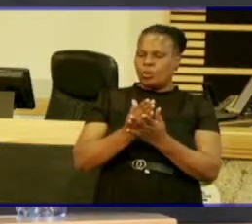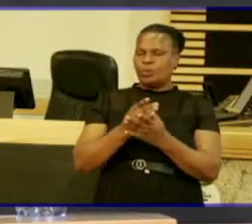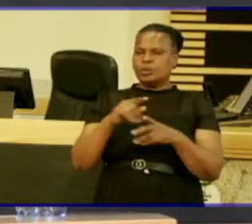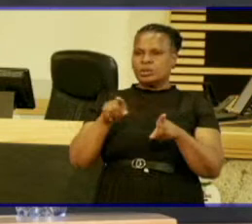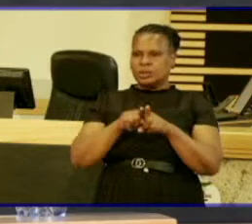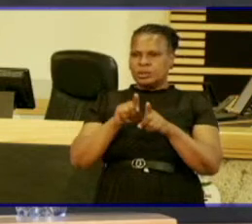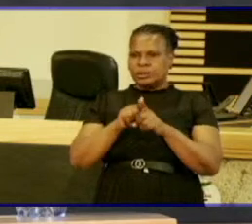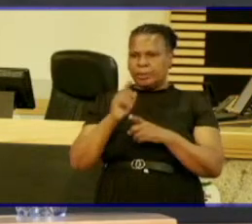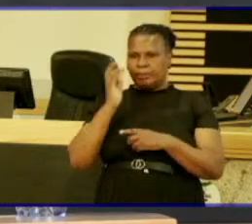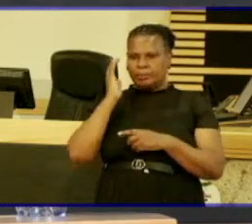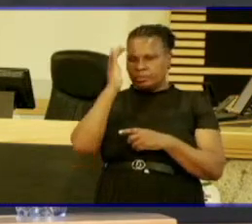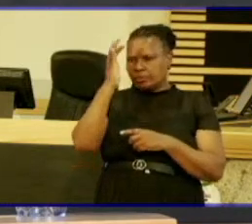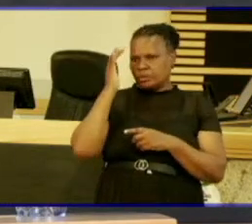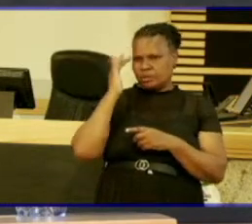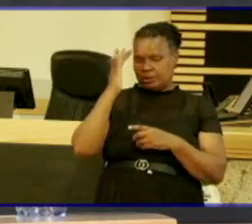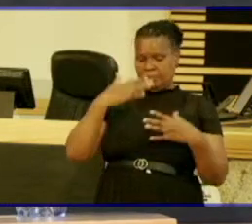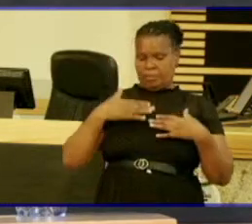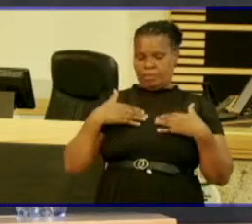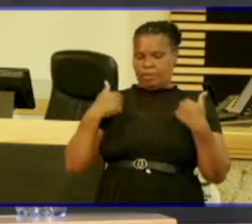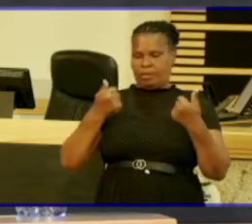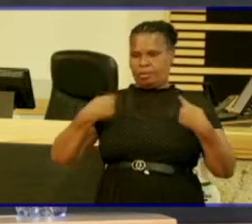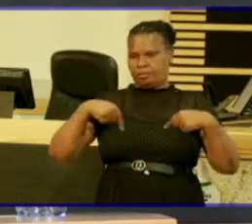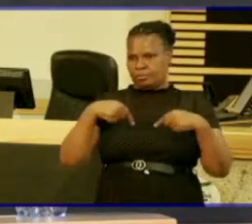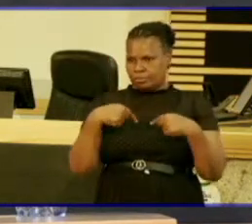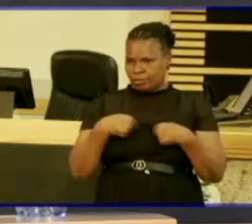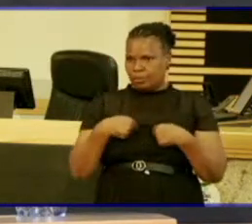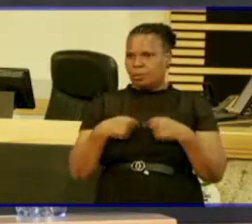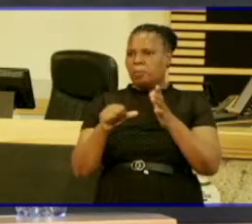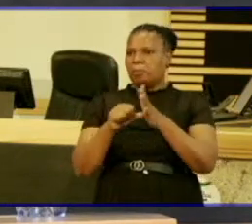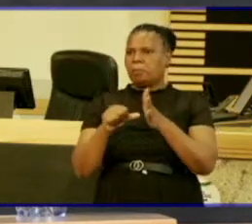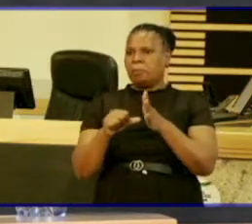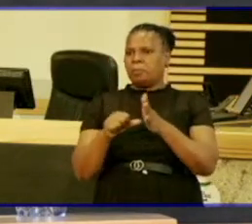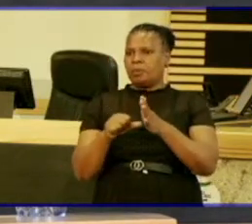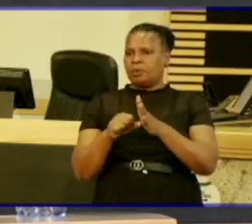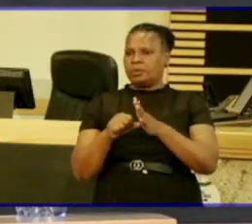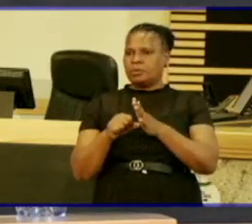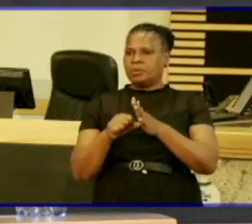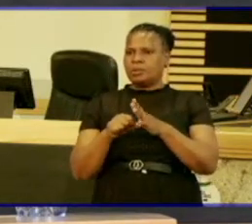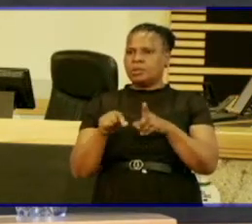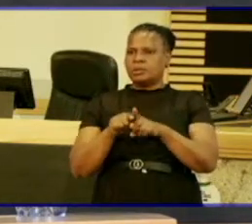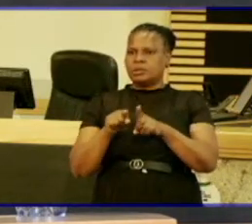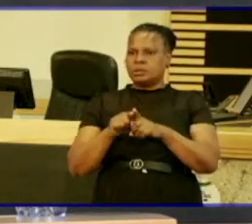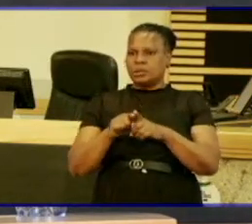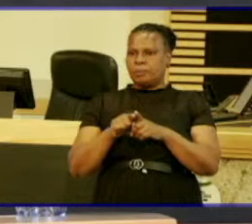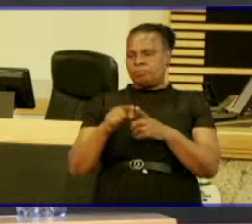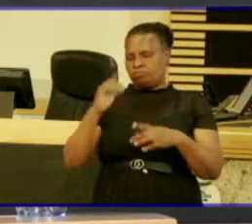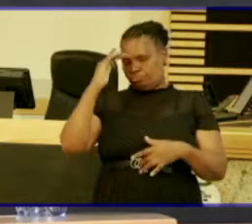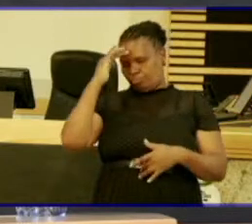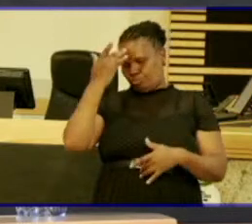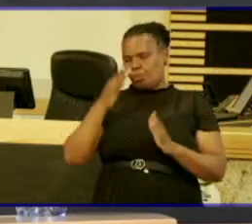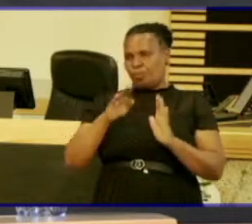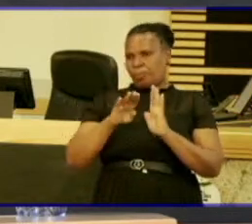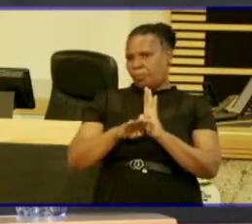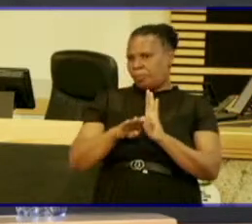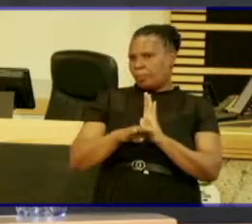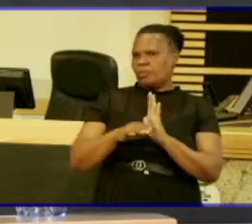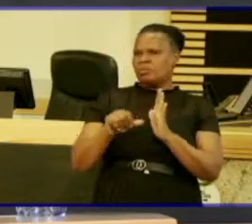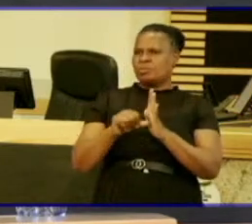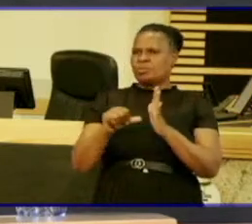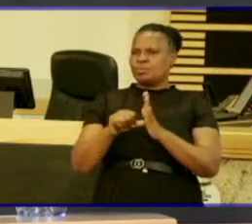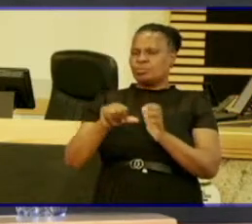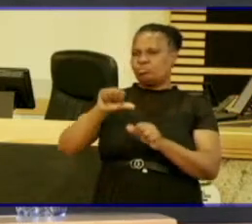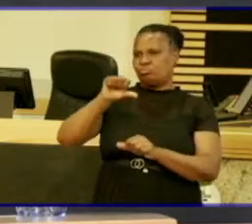universal healthcare might be possible after all, the importance of our primary healthcare approach, as well as the importance of